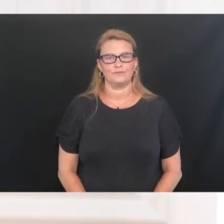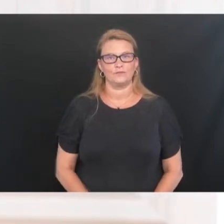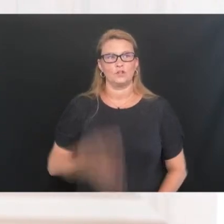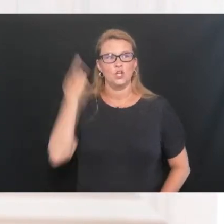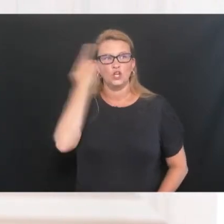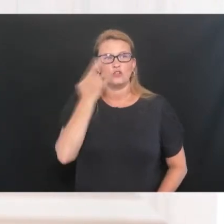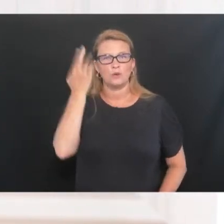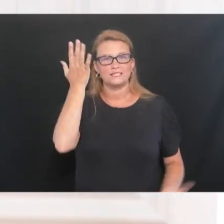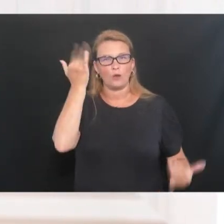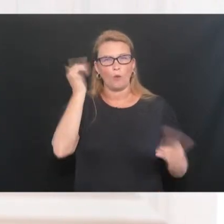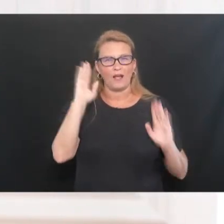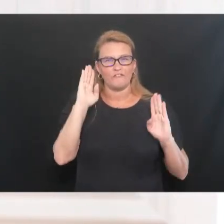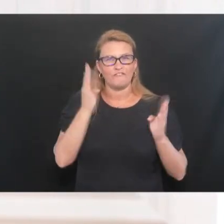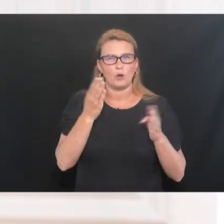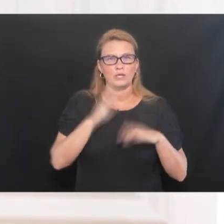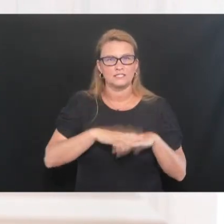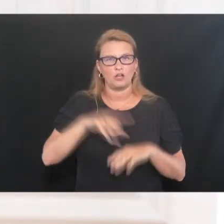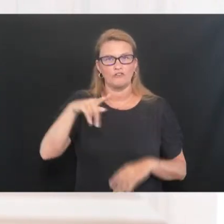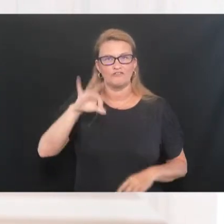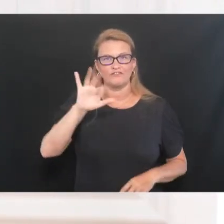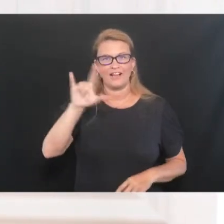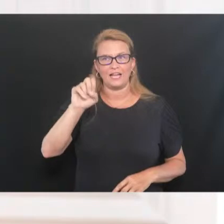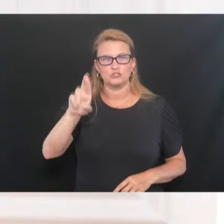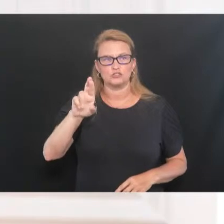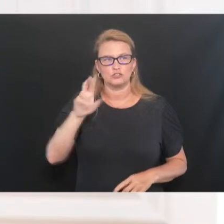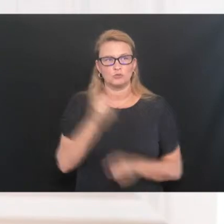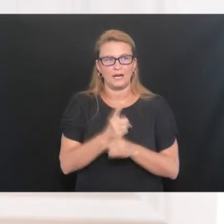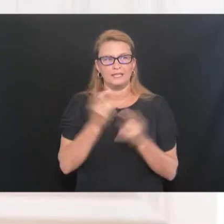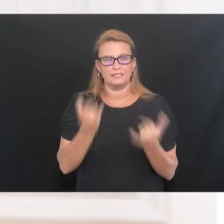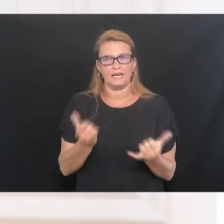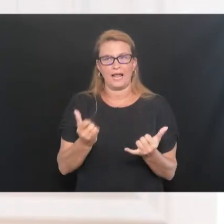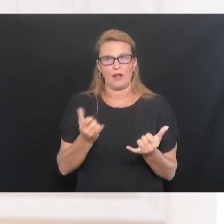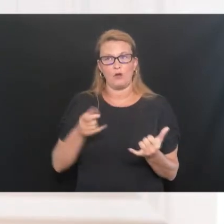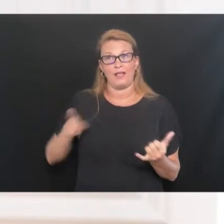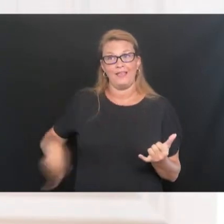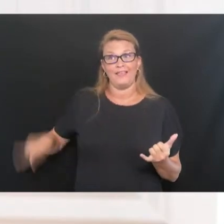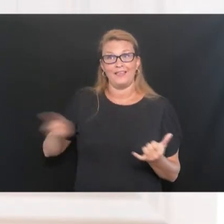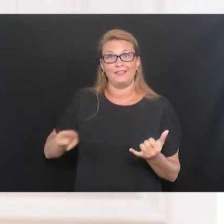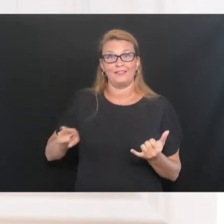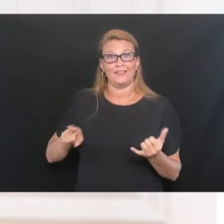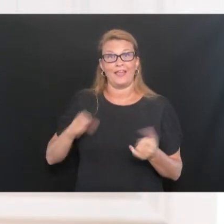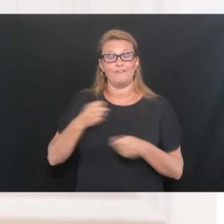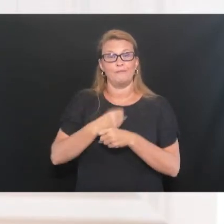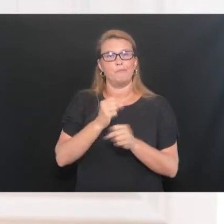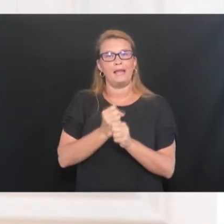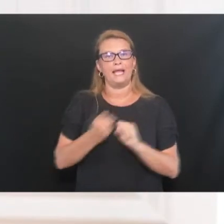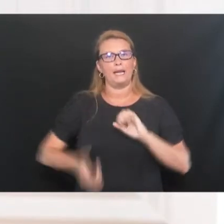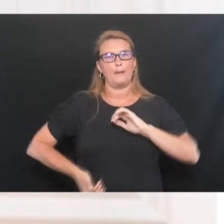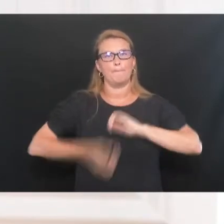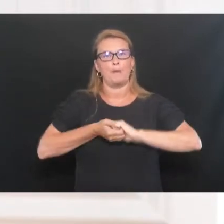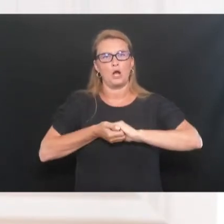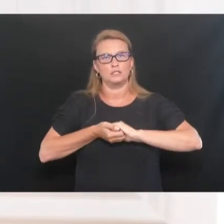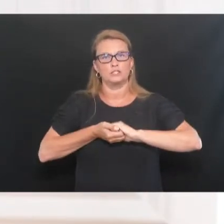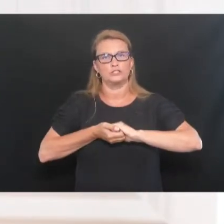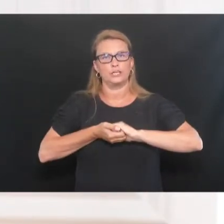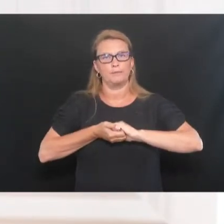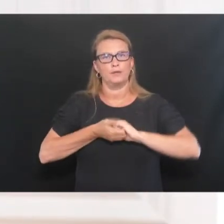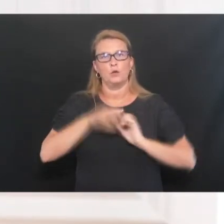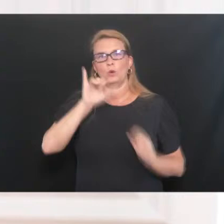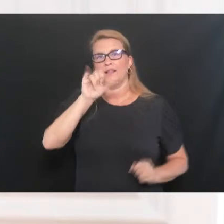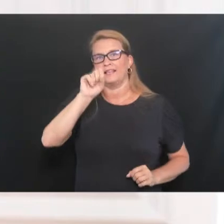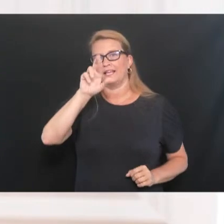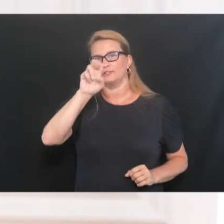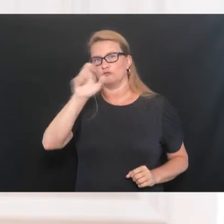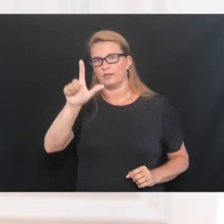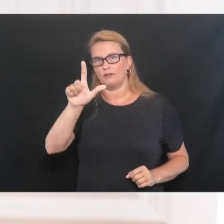on Pfizer right now is because Pfizer has made a partnership with Israel, and